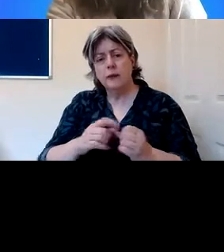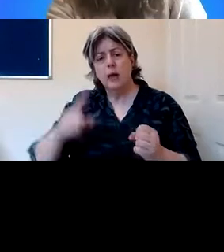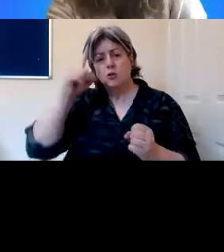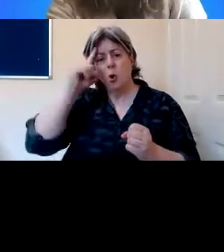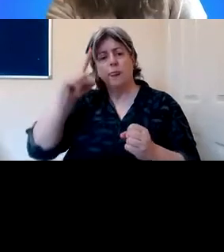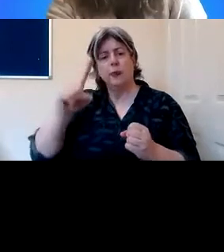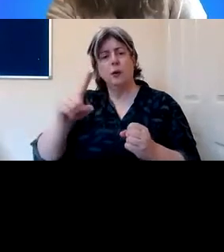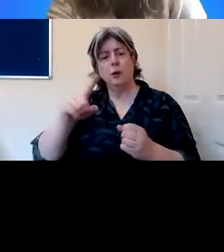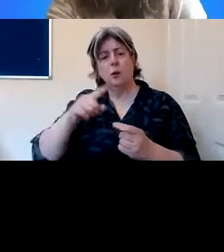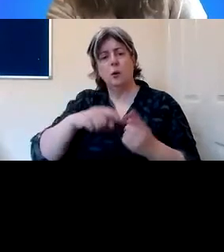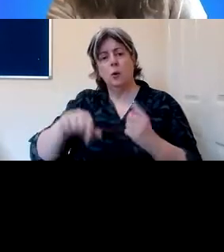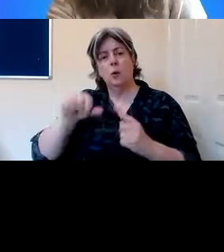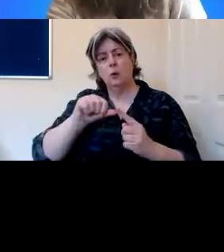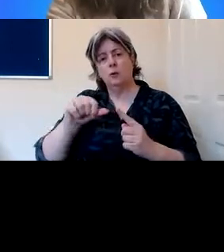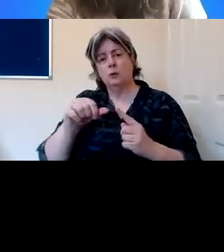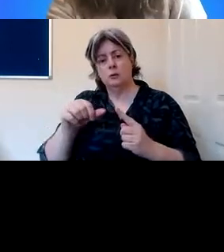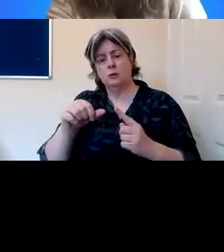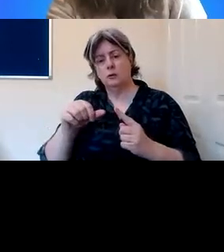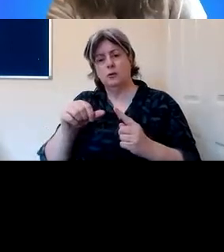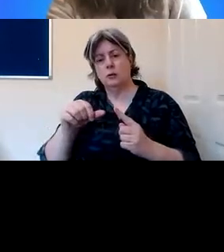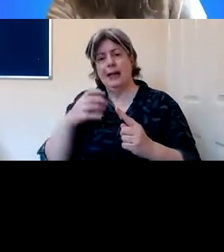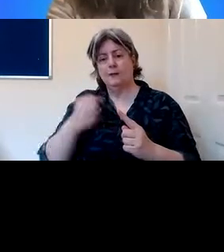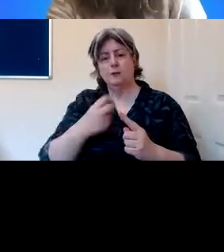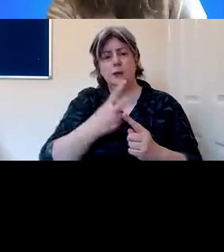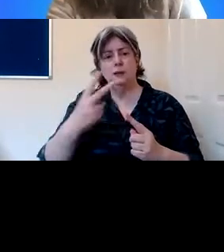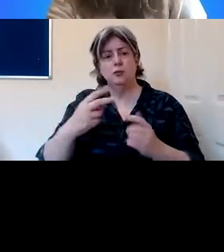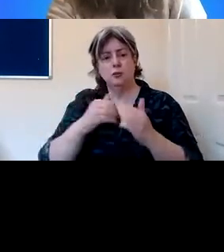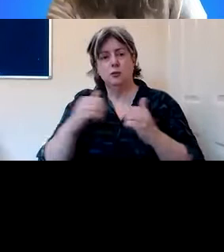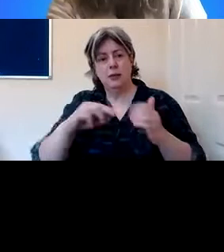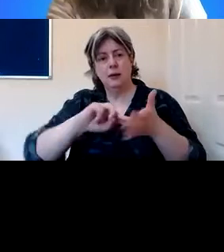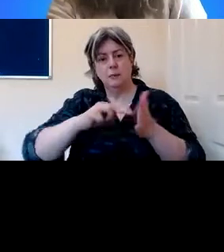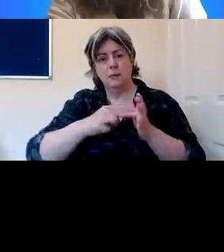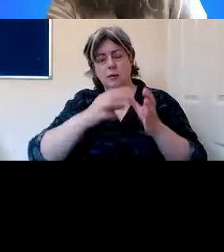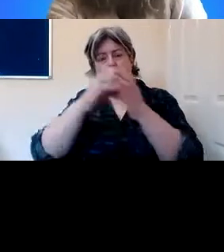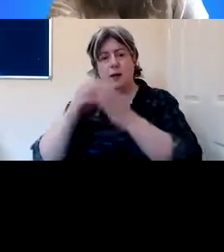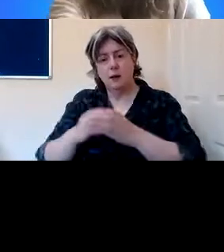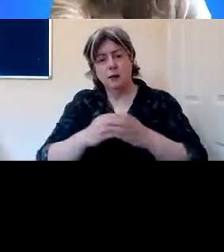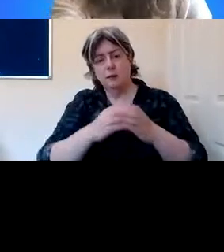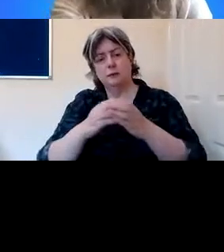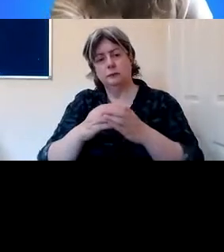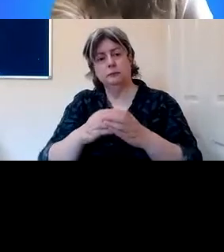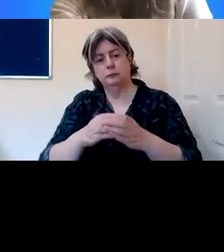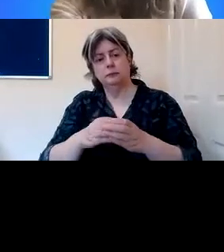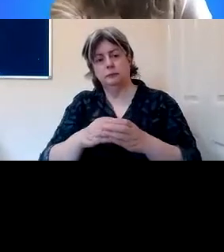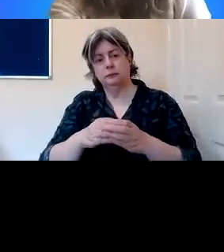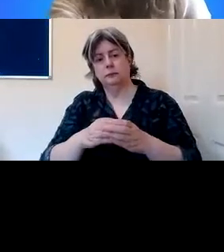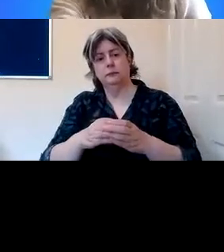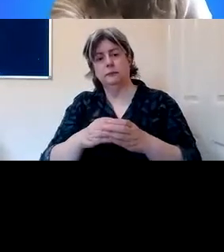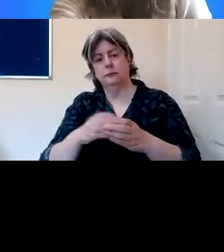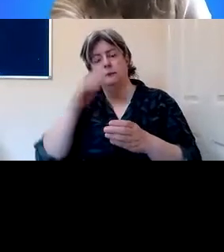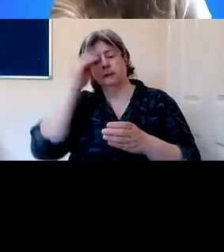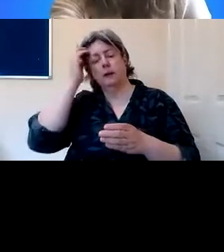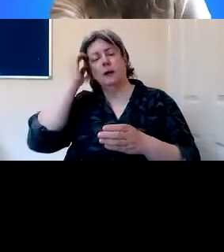sense to me to have 22 separate arrangements for challenge advisors and the other functions that they carry